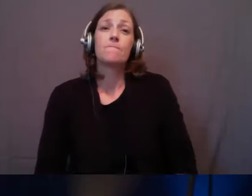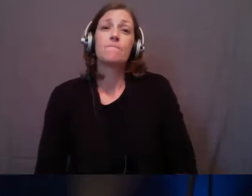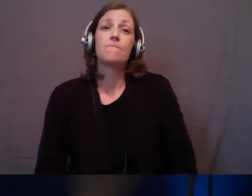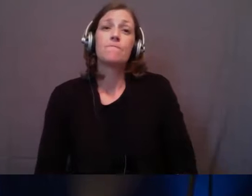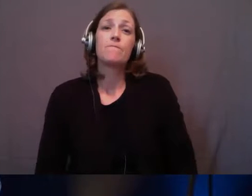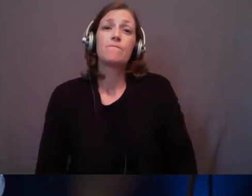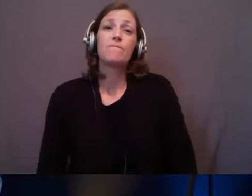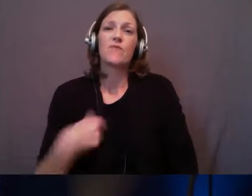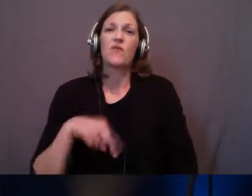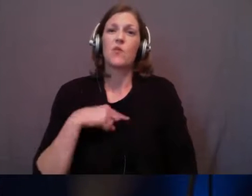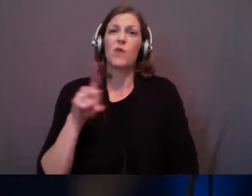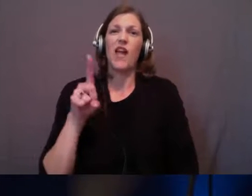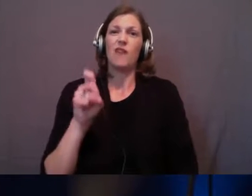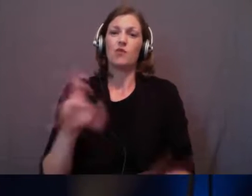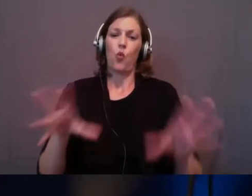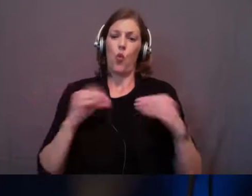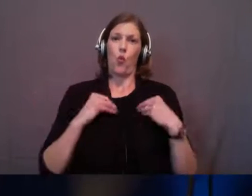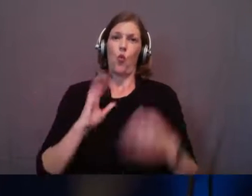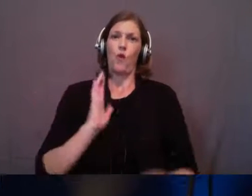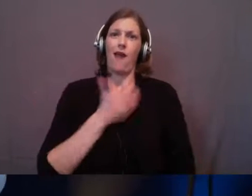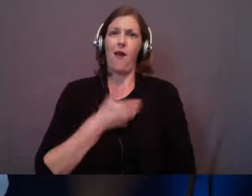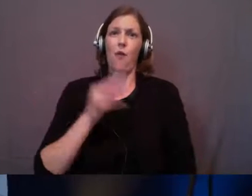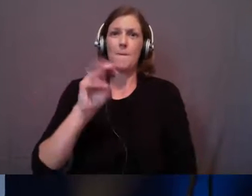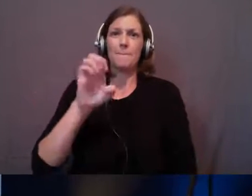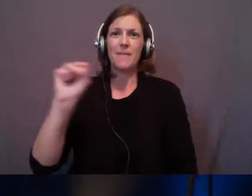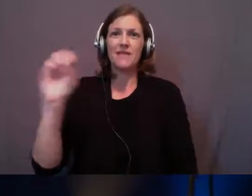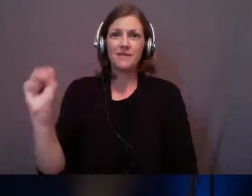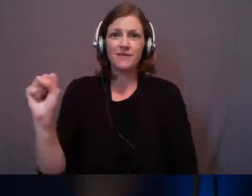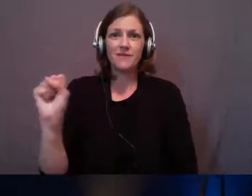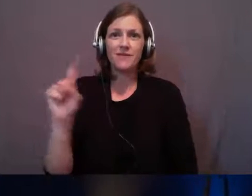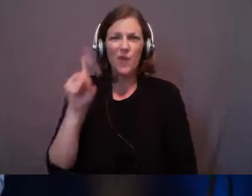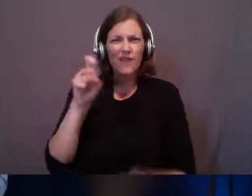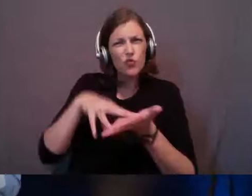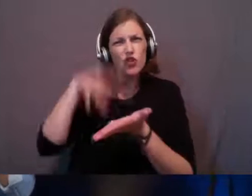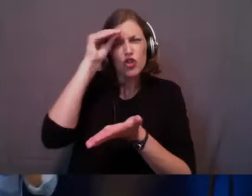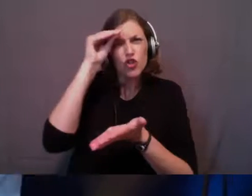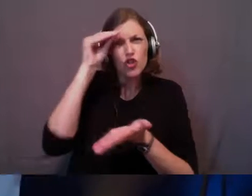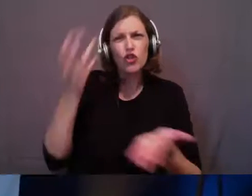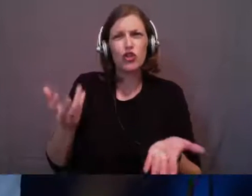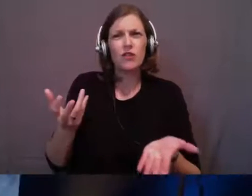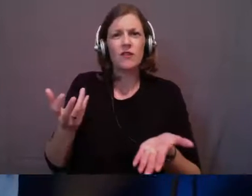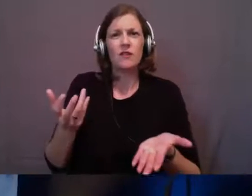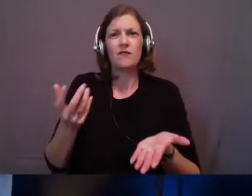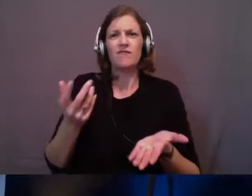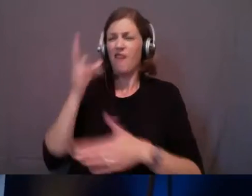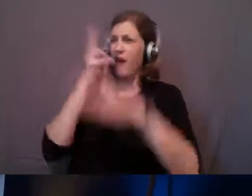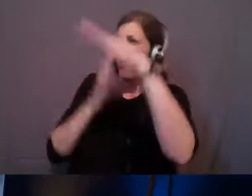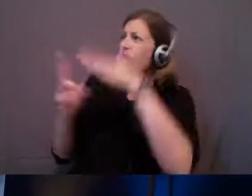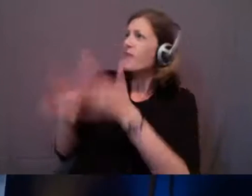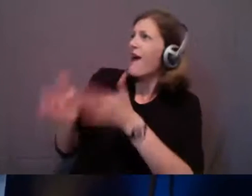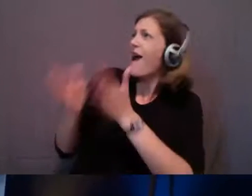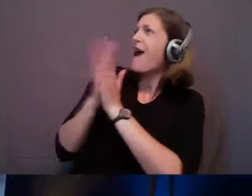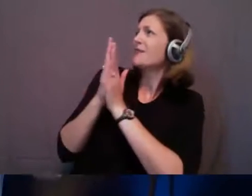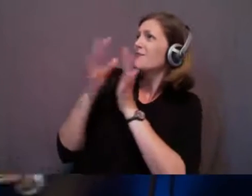We have to own our own mess. We have to learn from them. Humbly ask for guidance beyond our